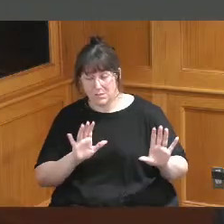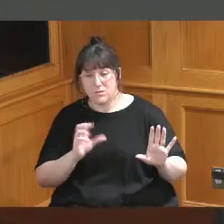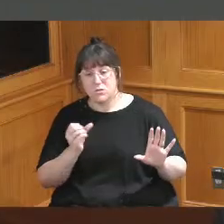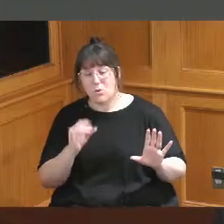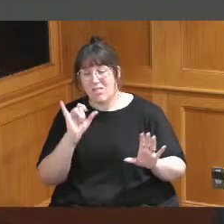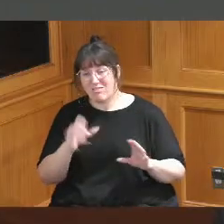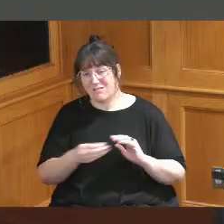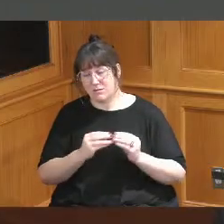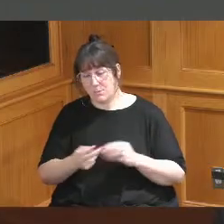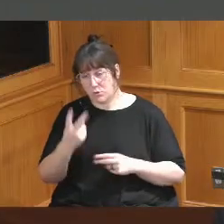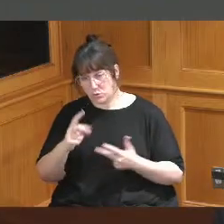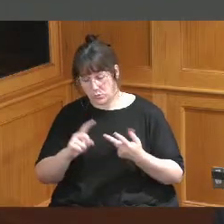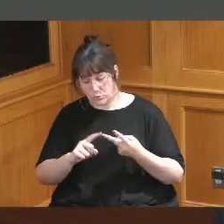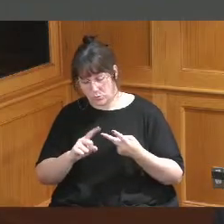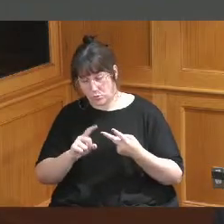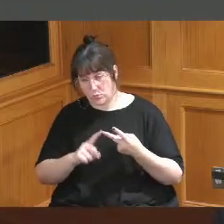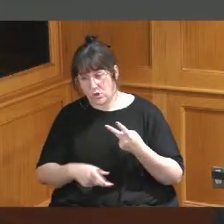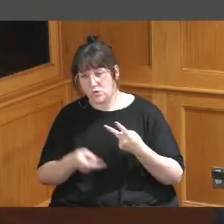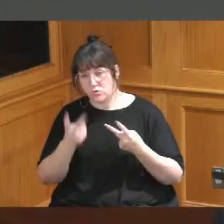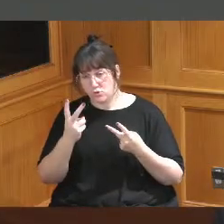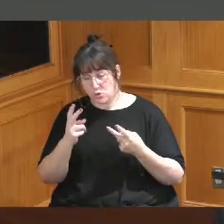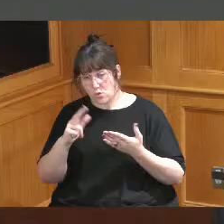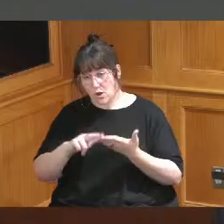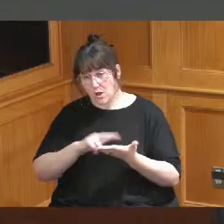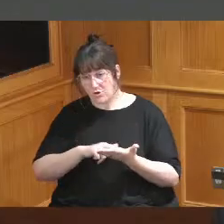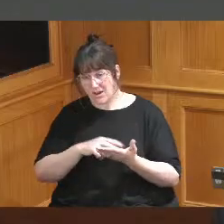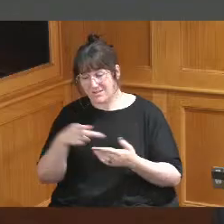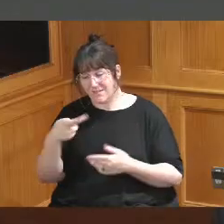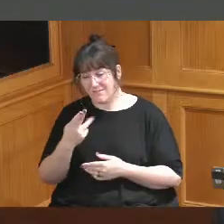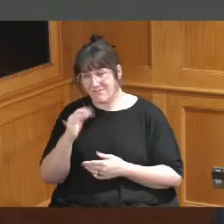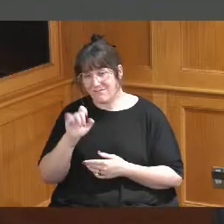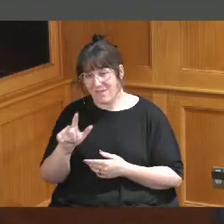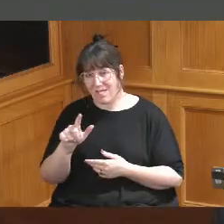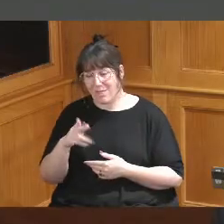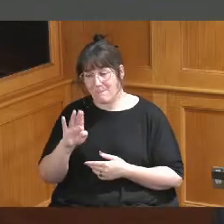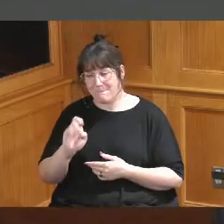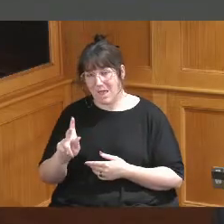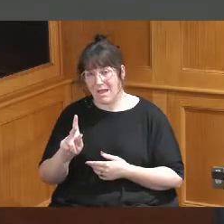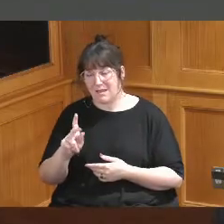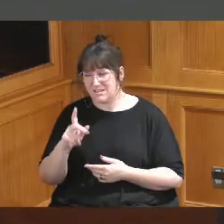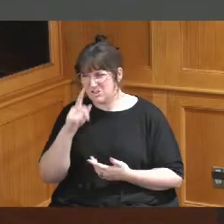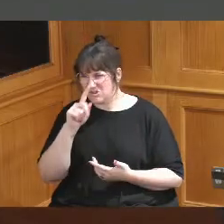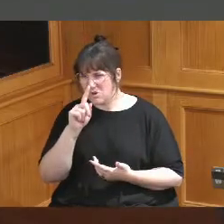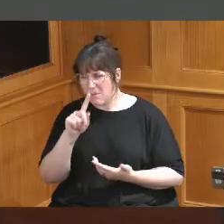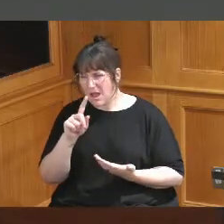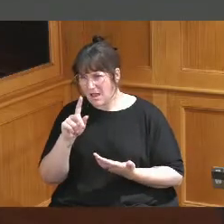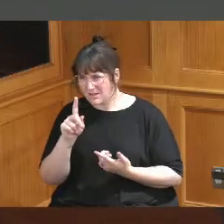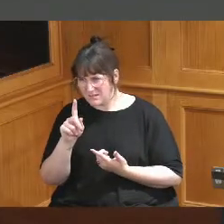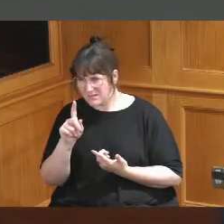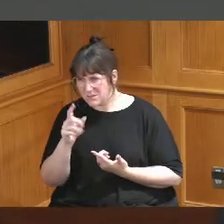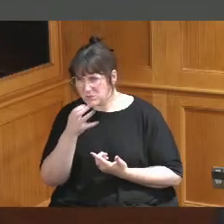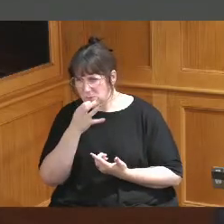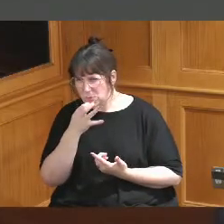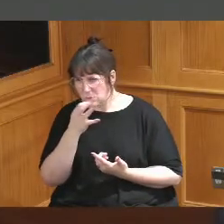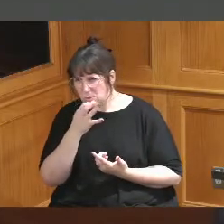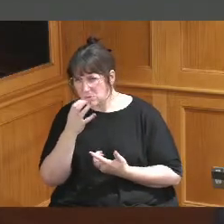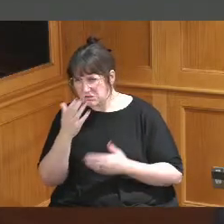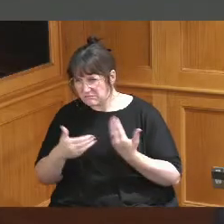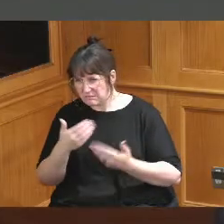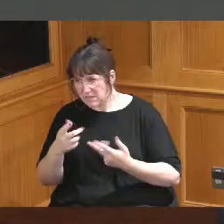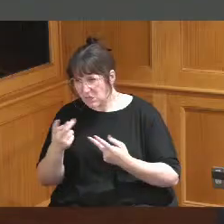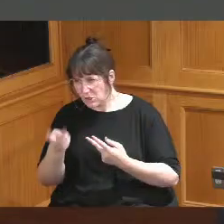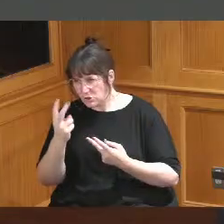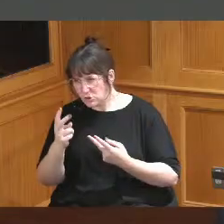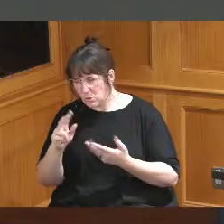2. There are 2 trade contracts there. Phil Beck is here, and I'm going to ask him to just, in a second, Phil, just walk through the 2